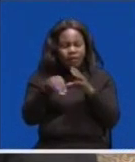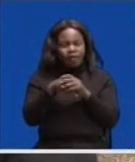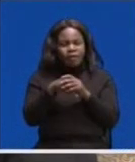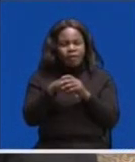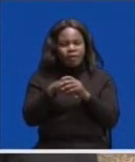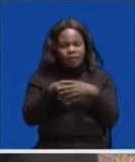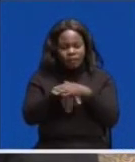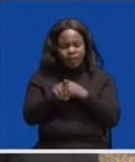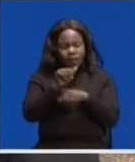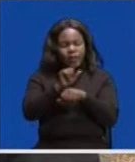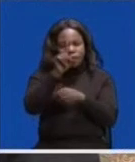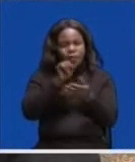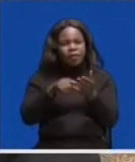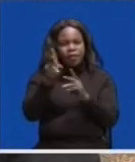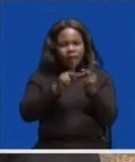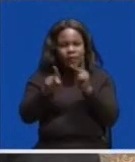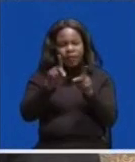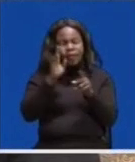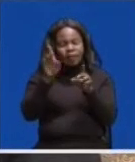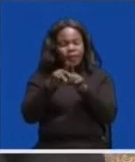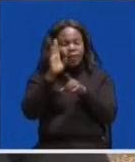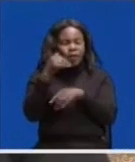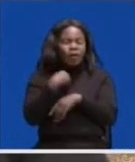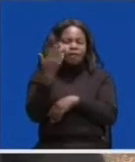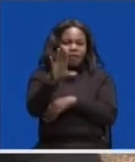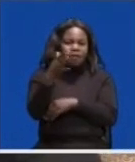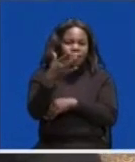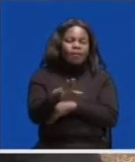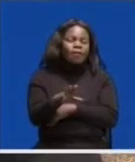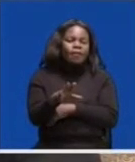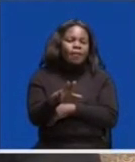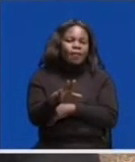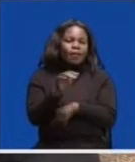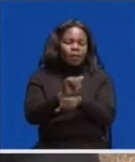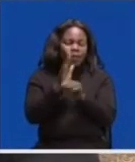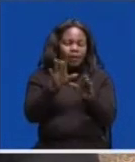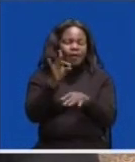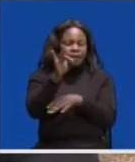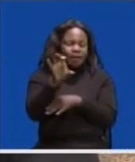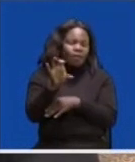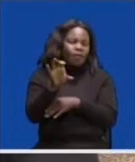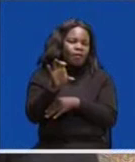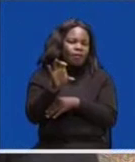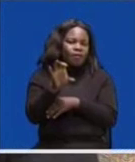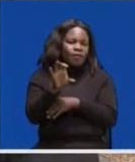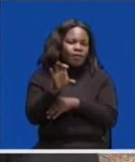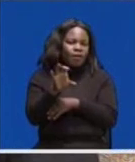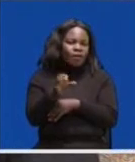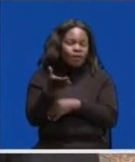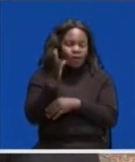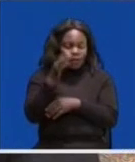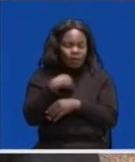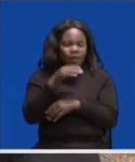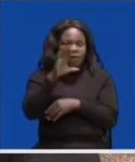much straight away, and we'll have permanent employees of 600 to 800, heading to about 15,000 tonnes of copper. And we've